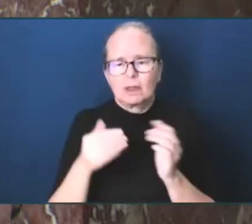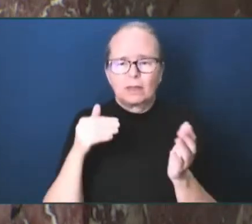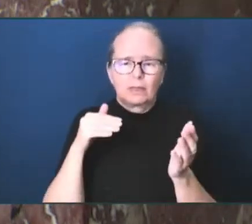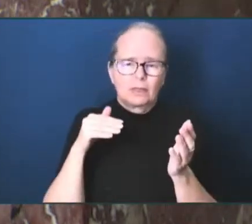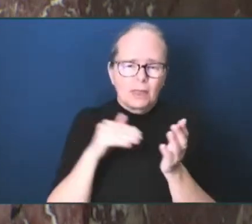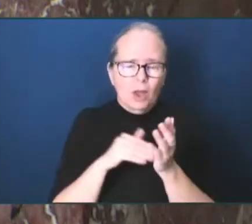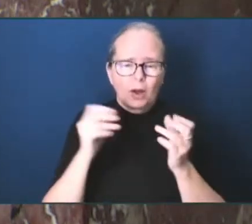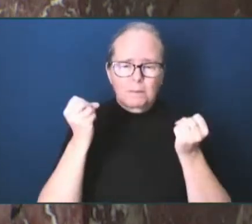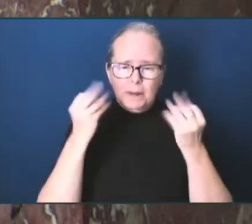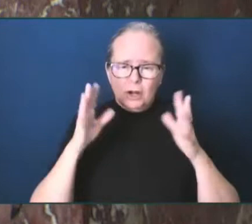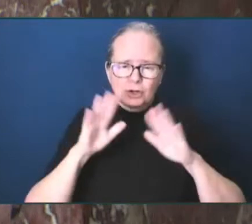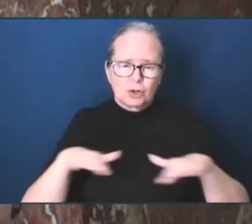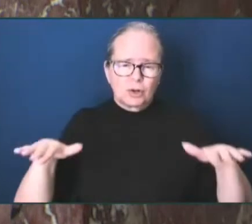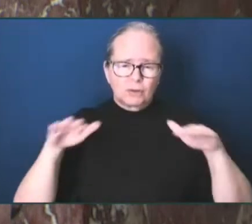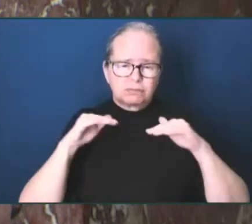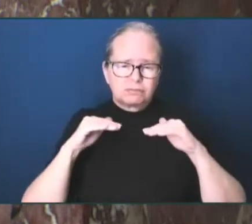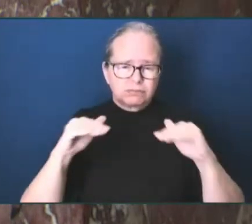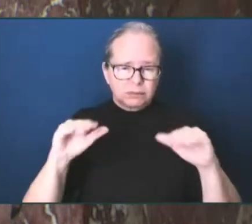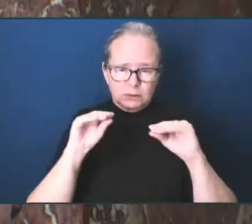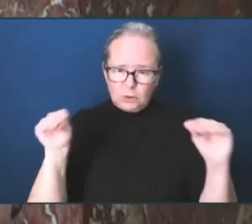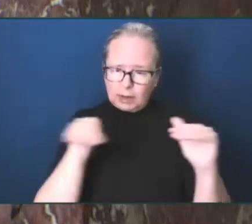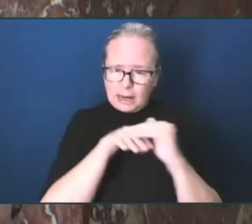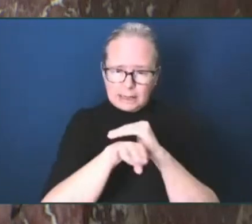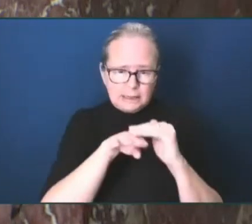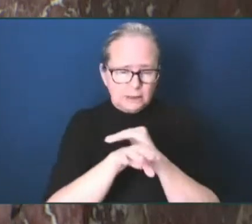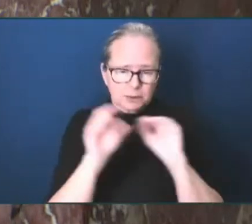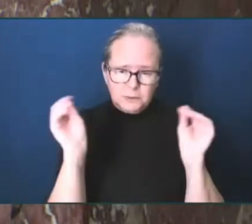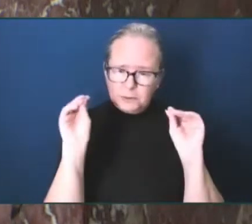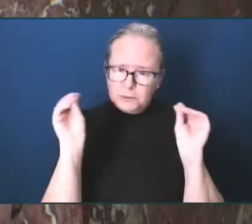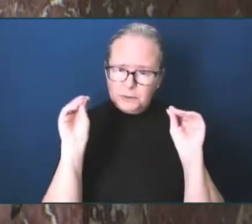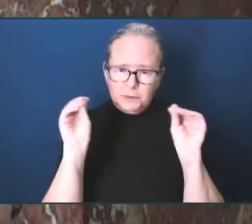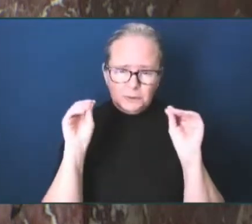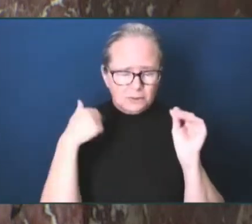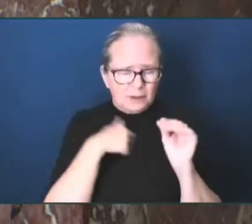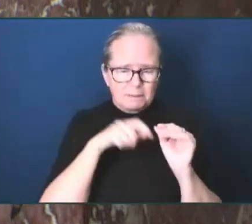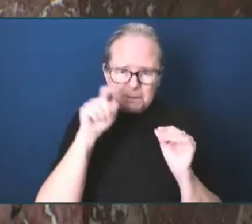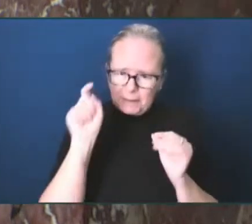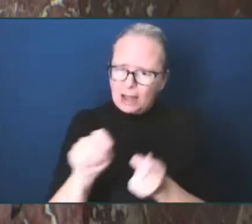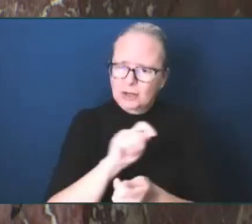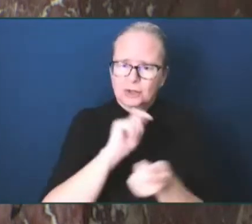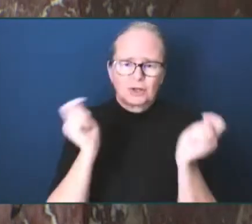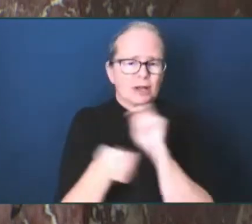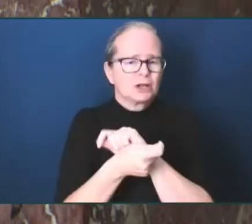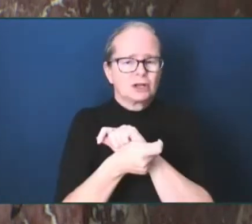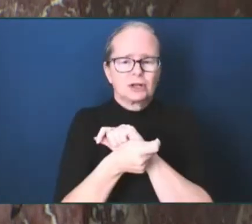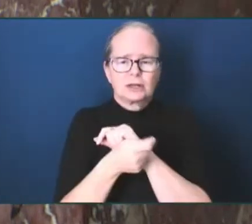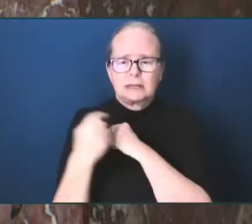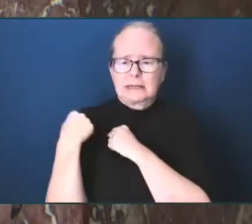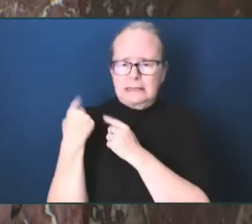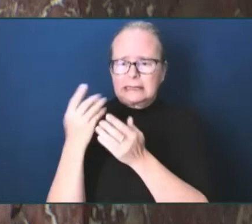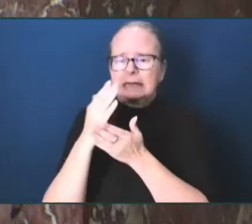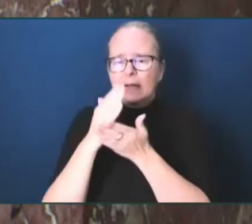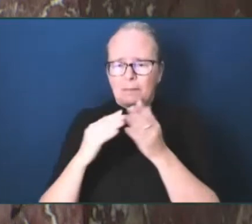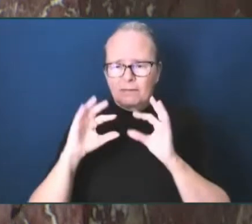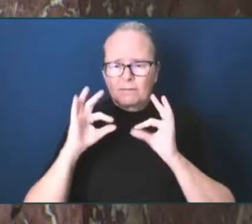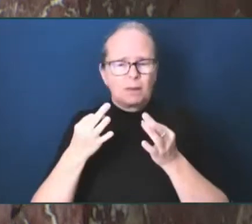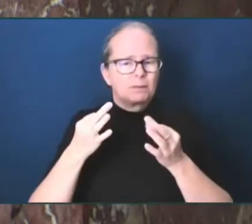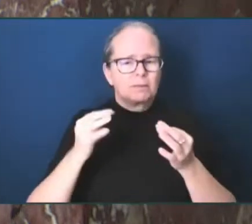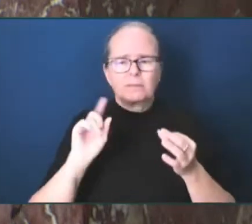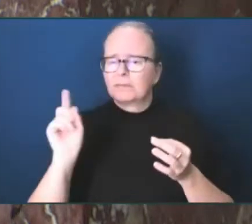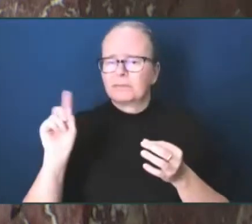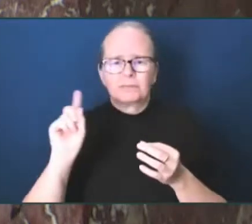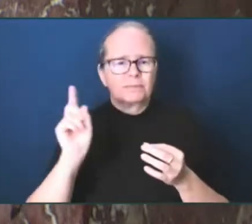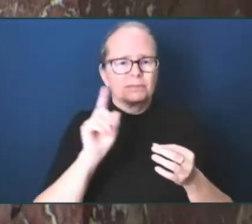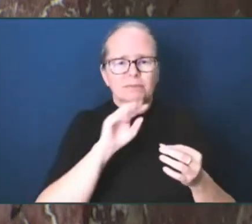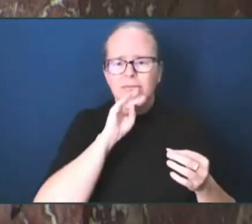need to shift. The system has not been easy to navigate, so that some families, including families with autism, have not been able